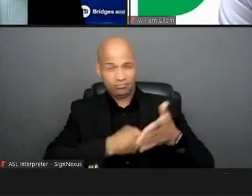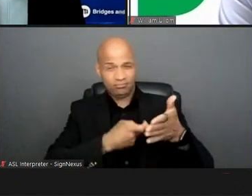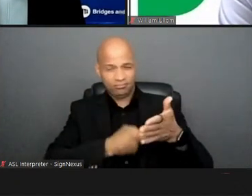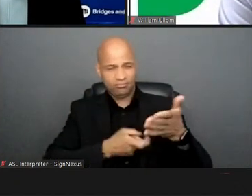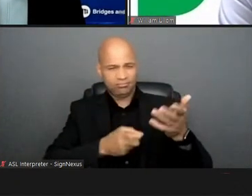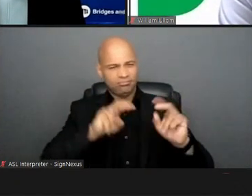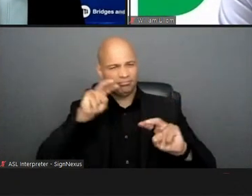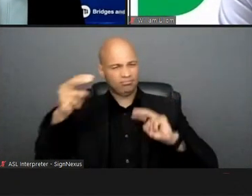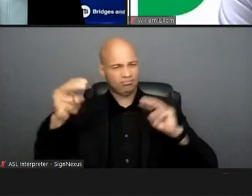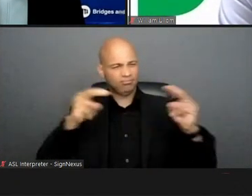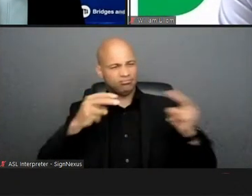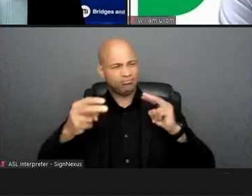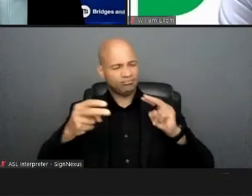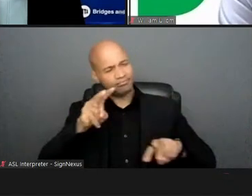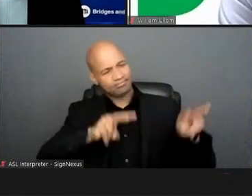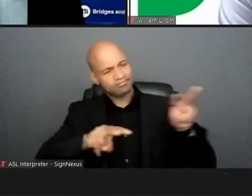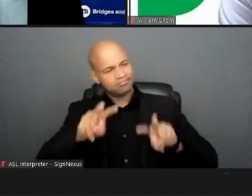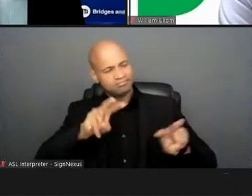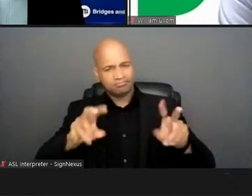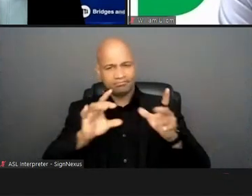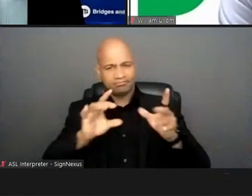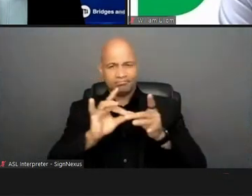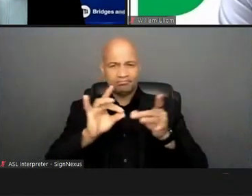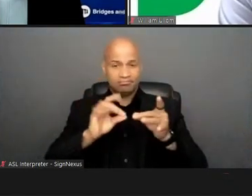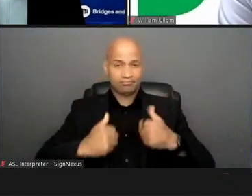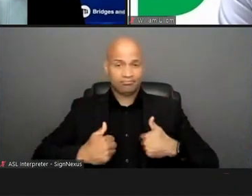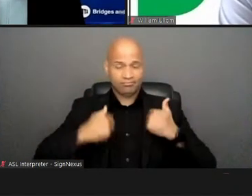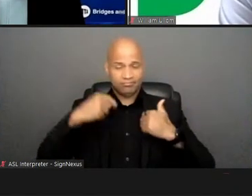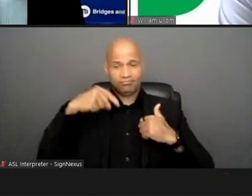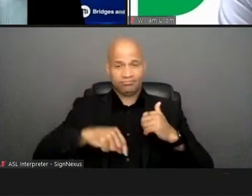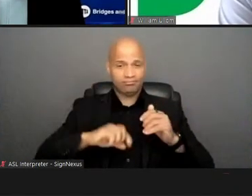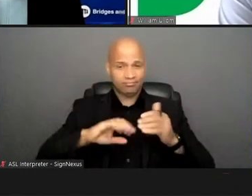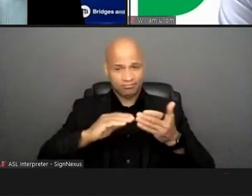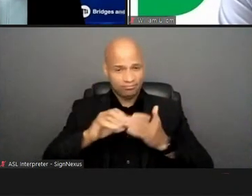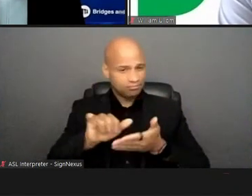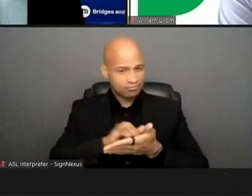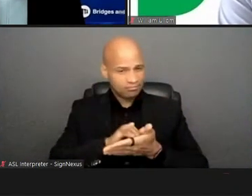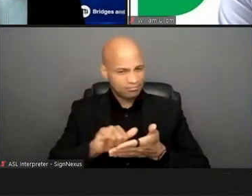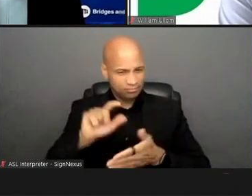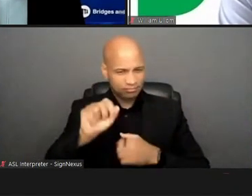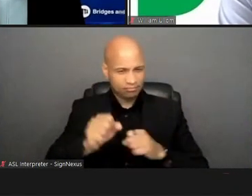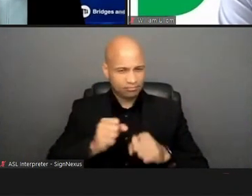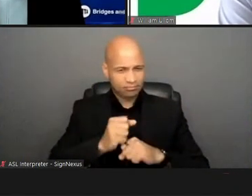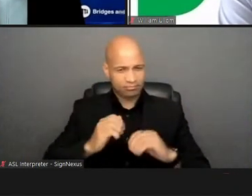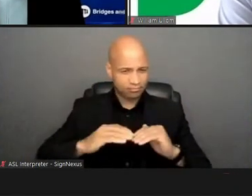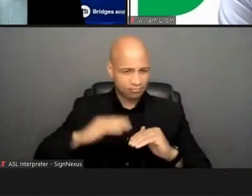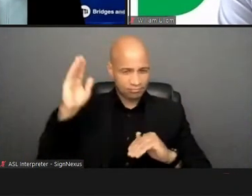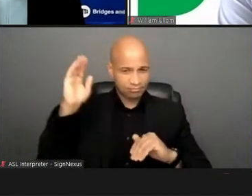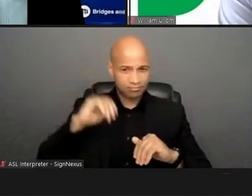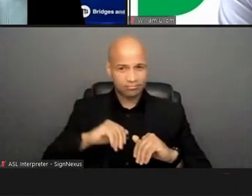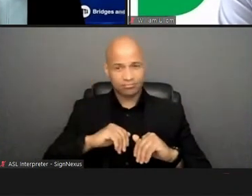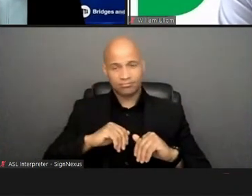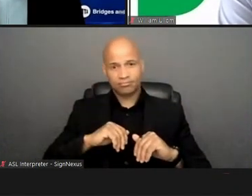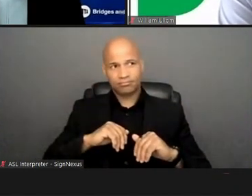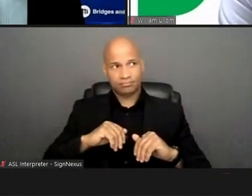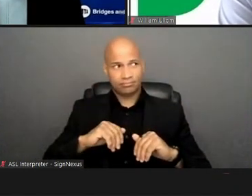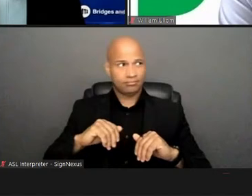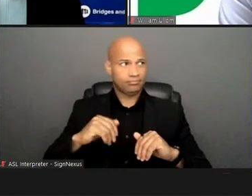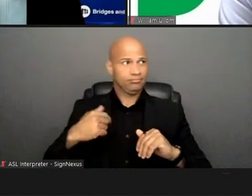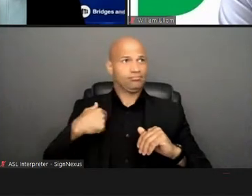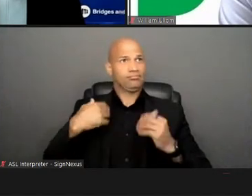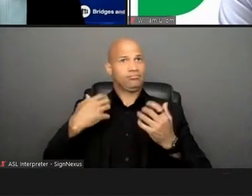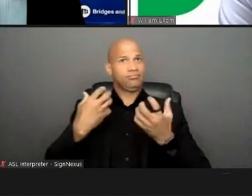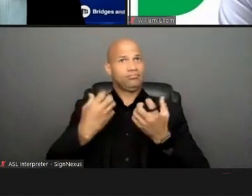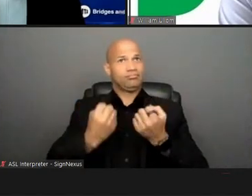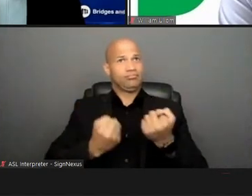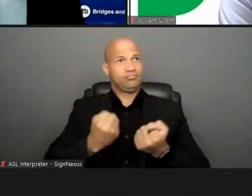sides and I wanted to comment first of all I lived in downtown Manhattan for over 20 years and I would never have dreamed of owning a car there that's the